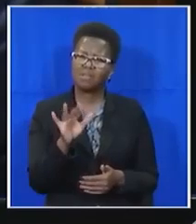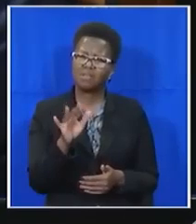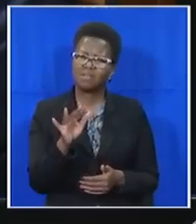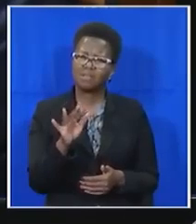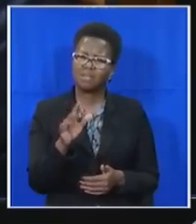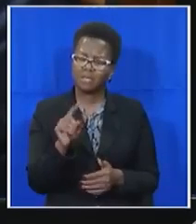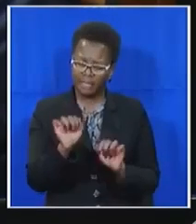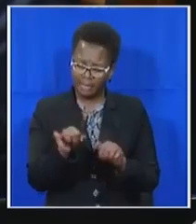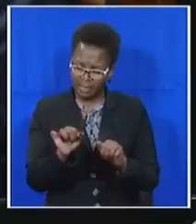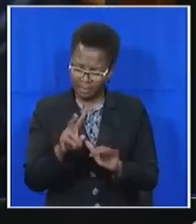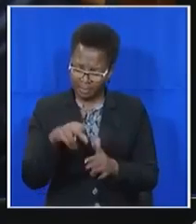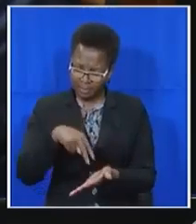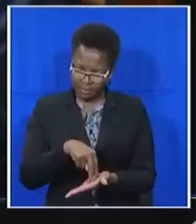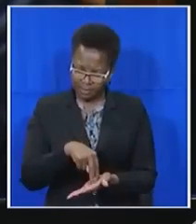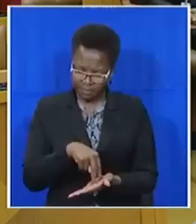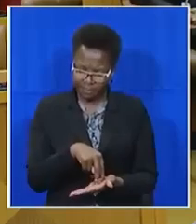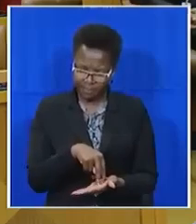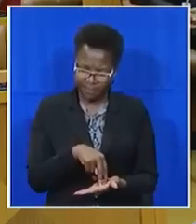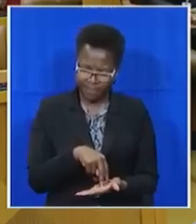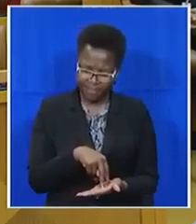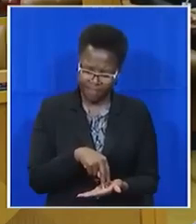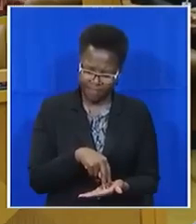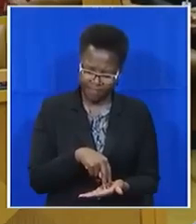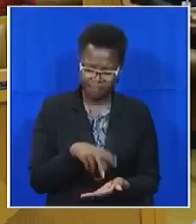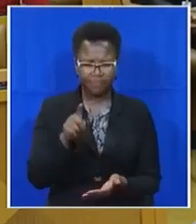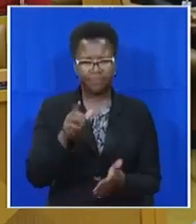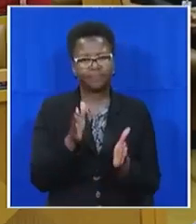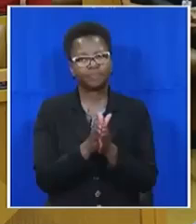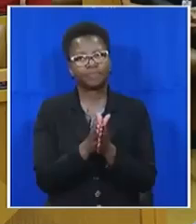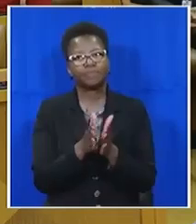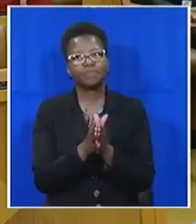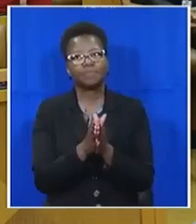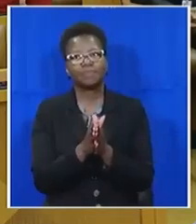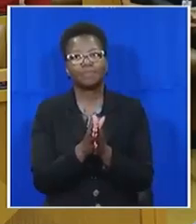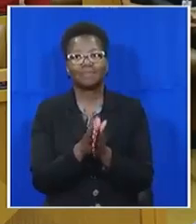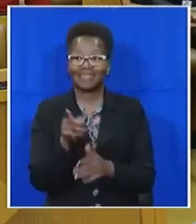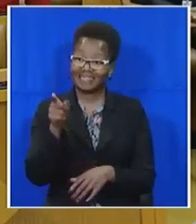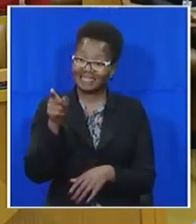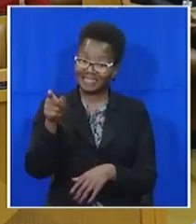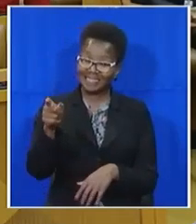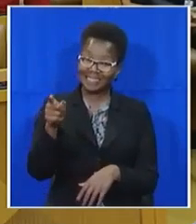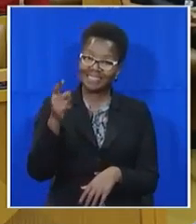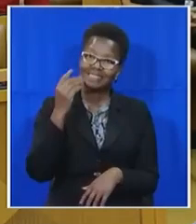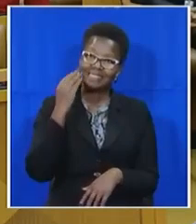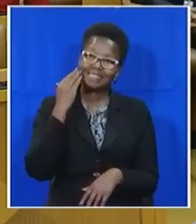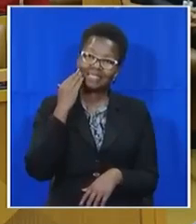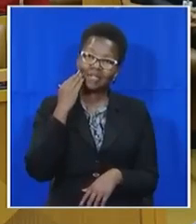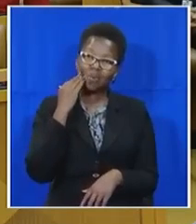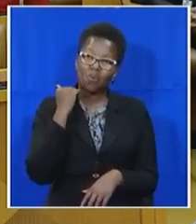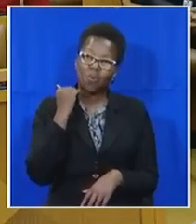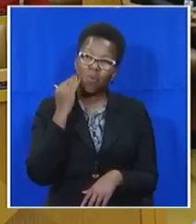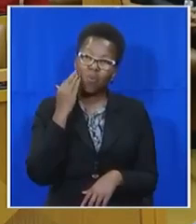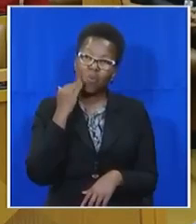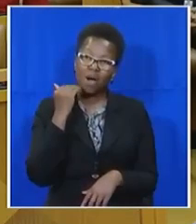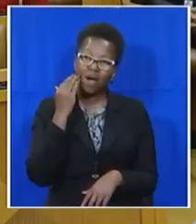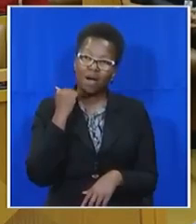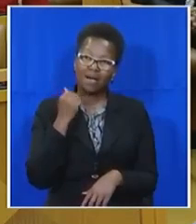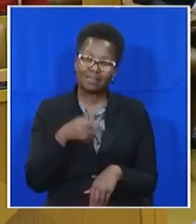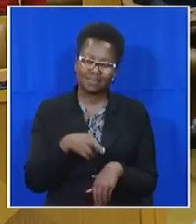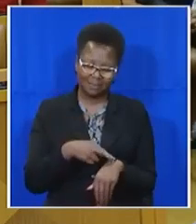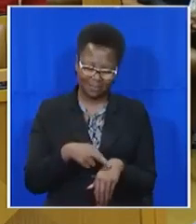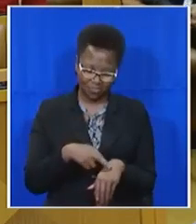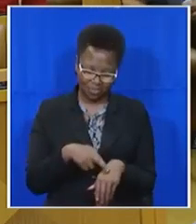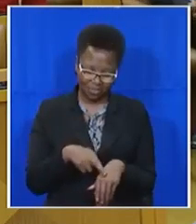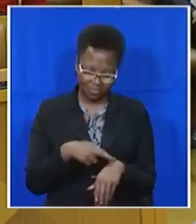Deputy Speaker. Yes. Can you please instruct this white racist? No. Honorable withdraw